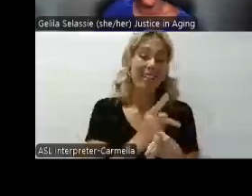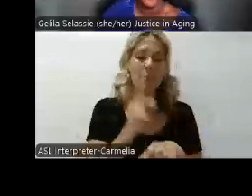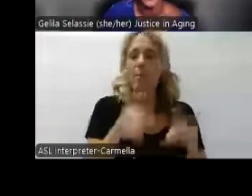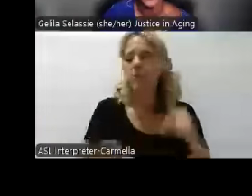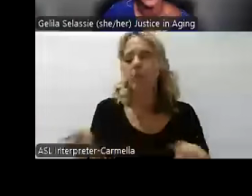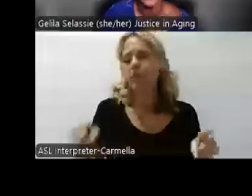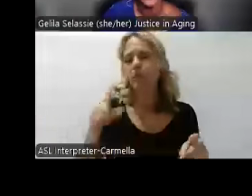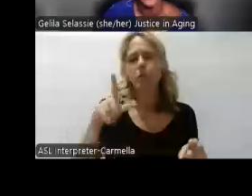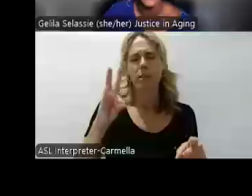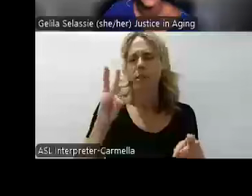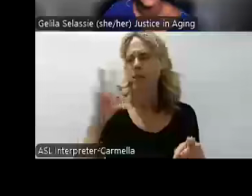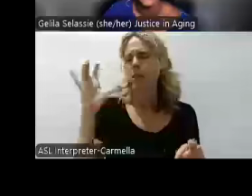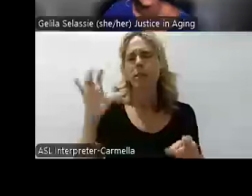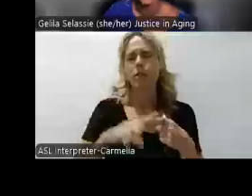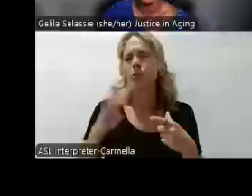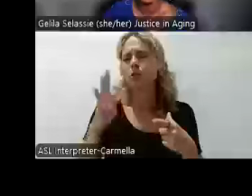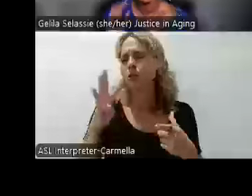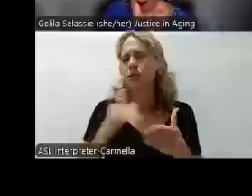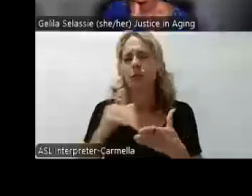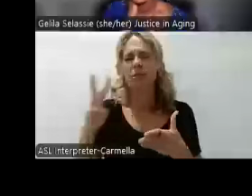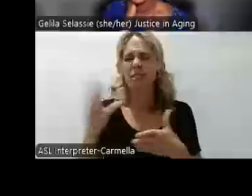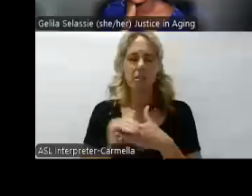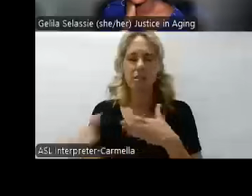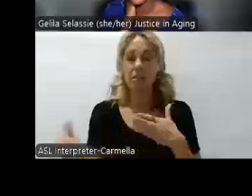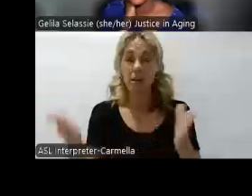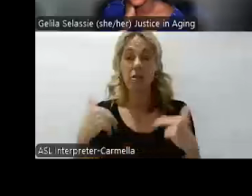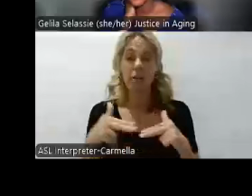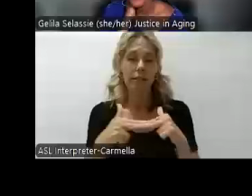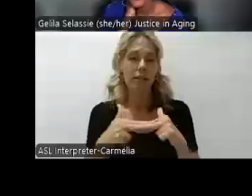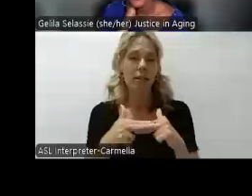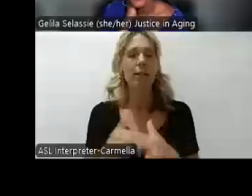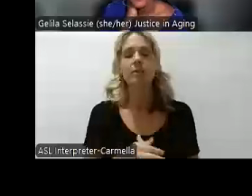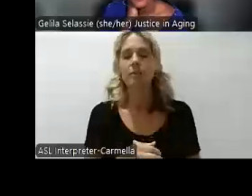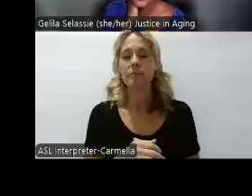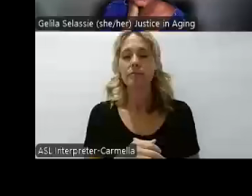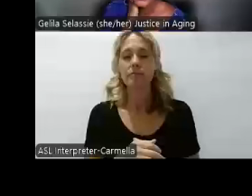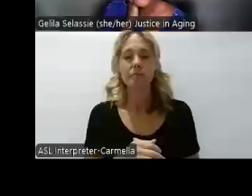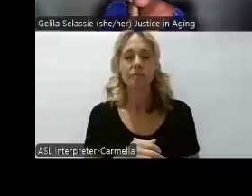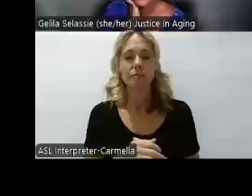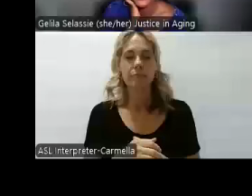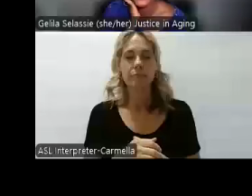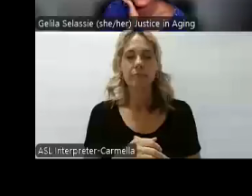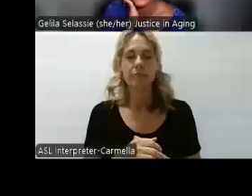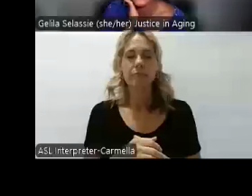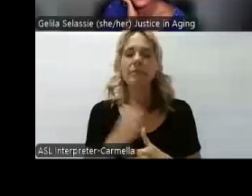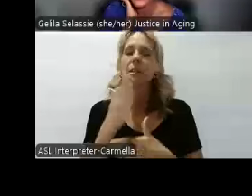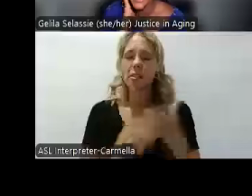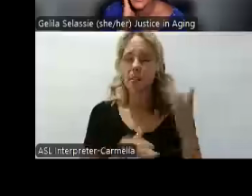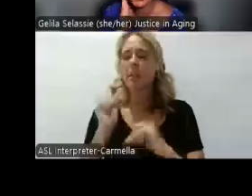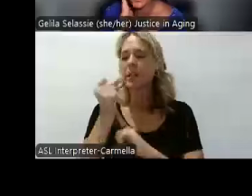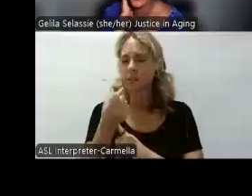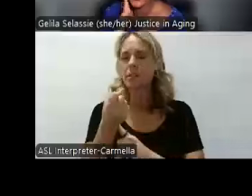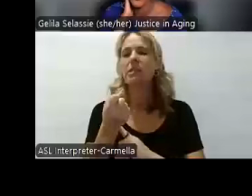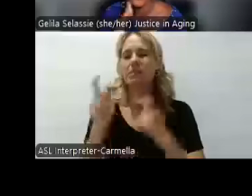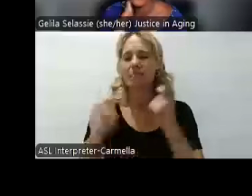to $4,066. Next slide. In some instances, the